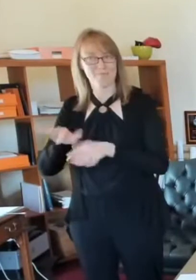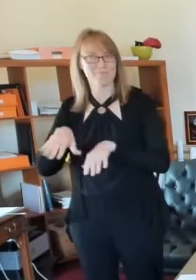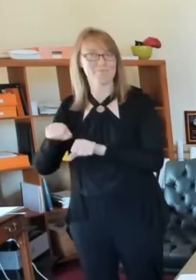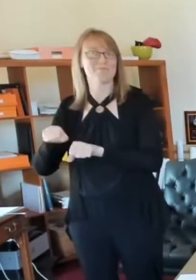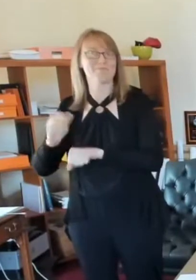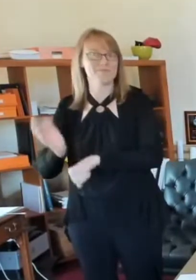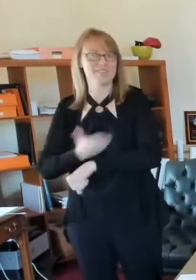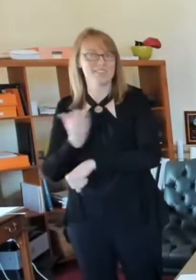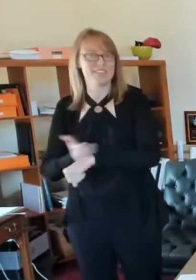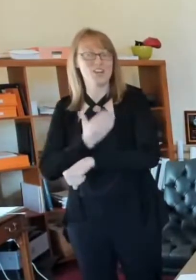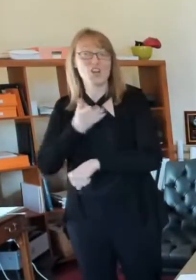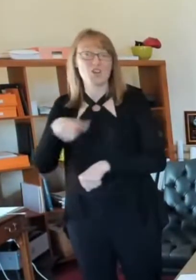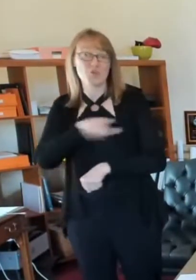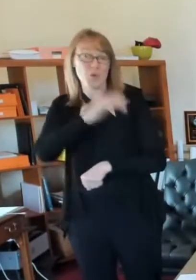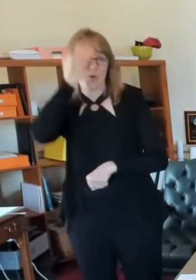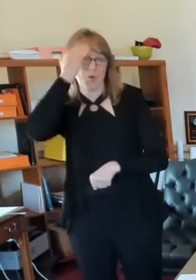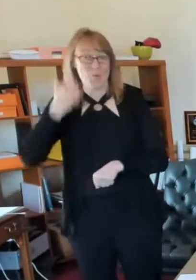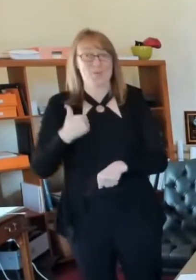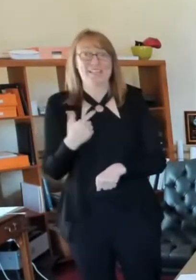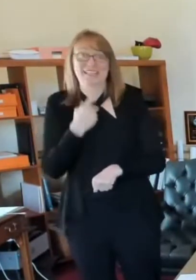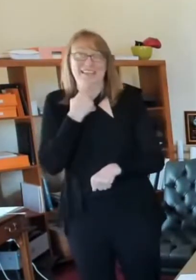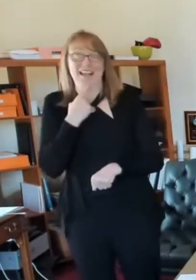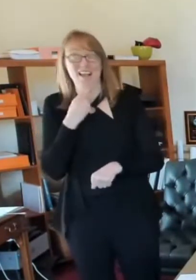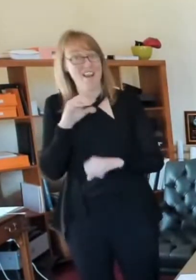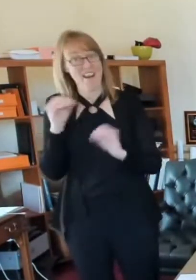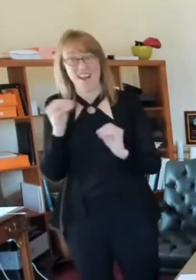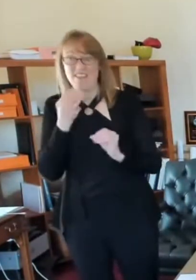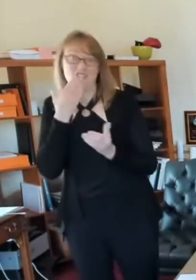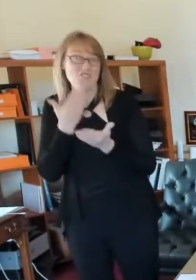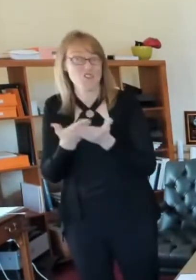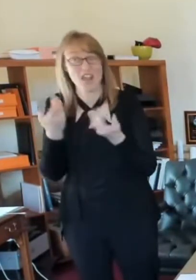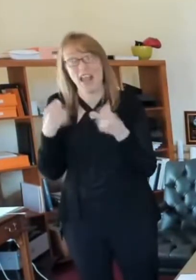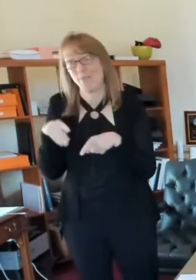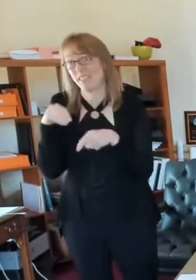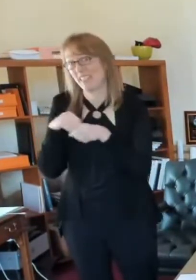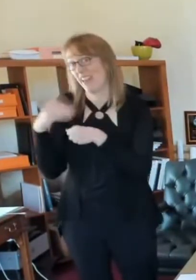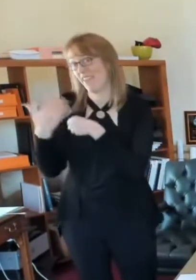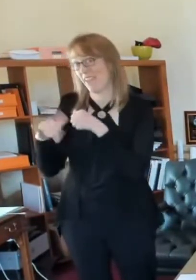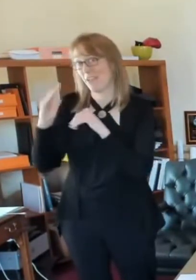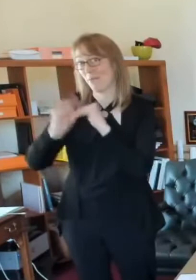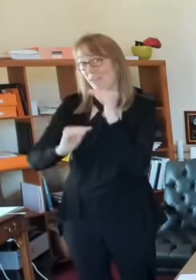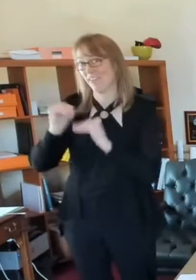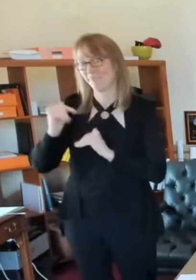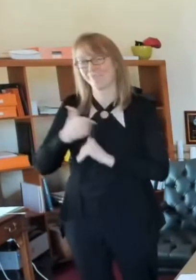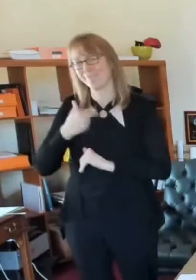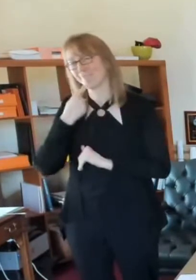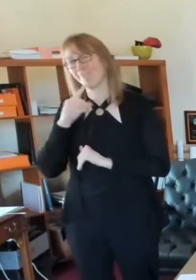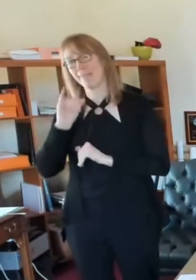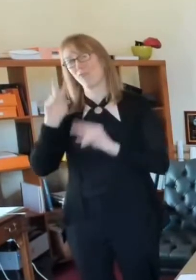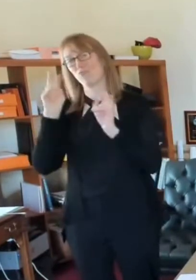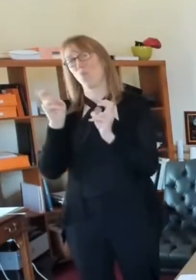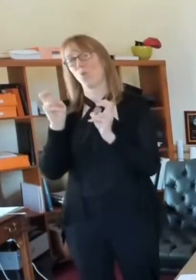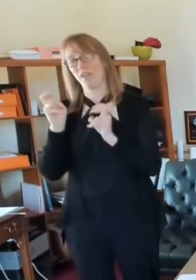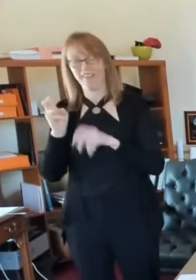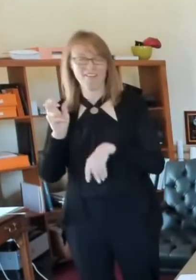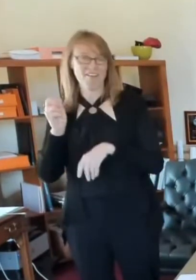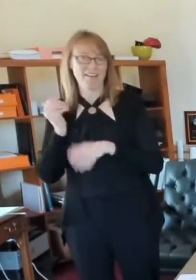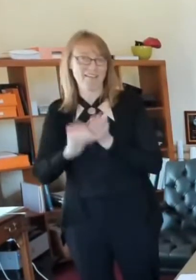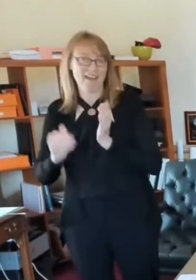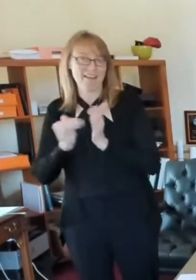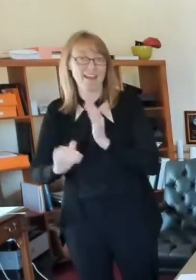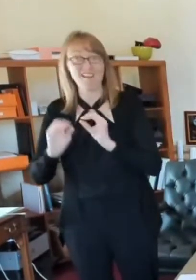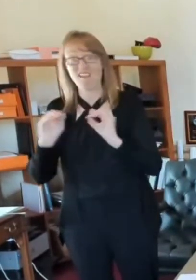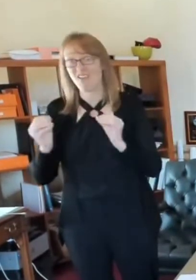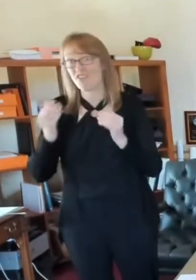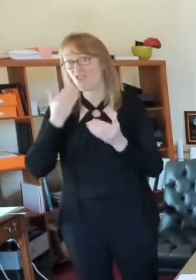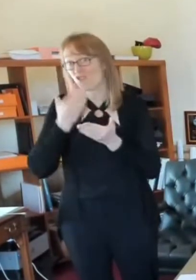building. Everyone here in the room with me is laughing because, they've heard that so many times, but it's true. Nothing good happens in a vacant building.